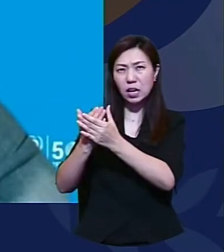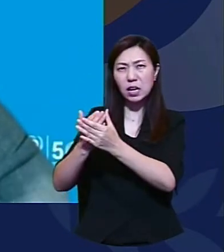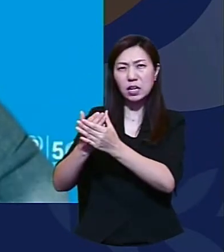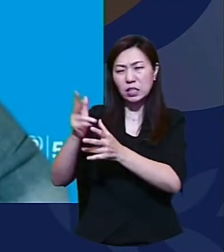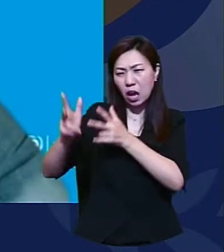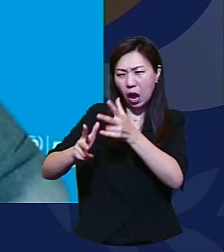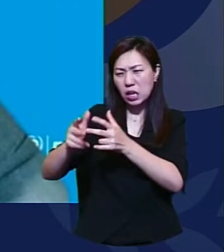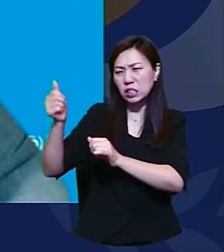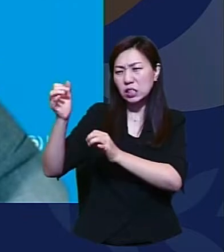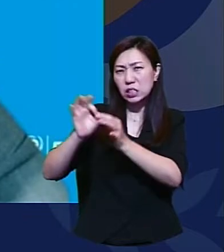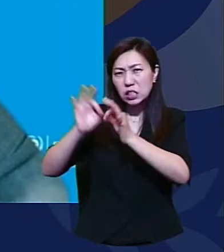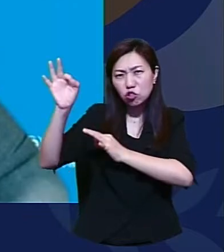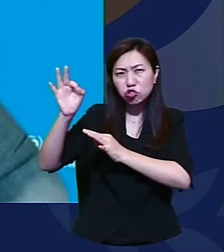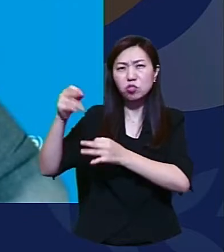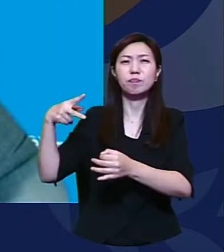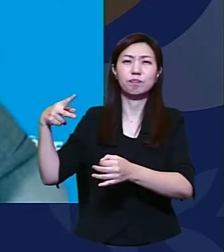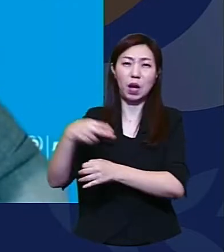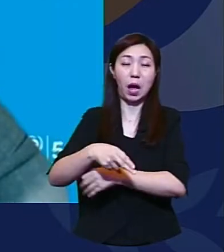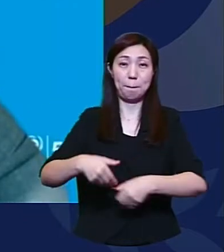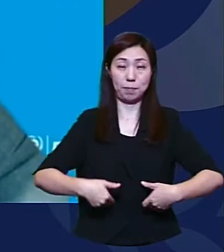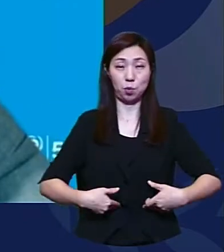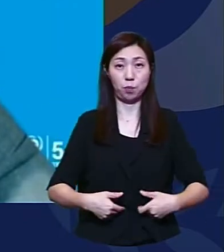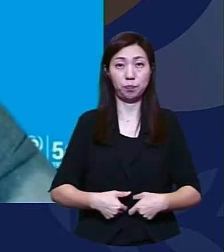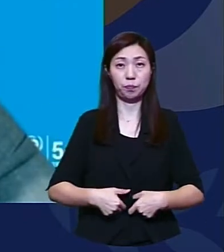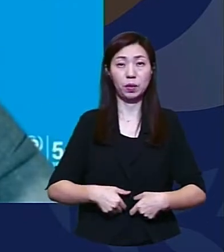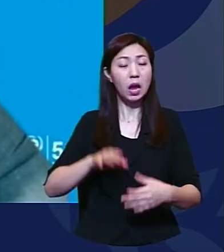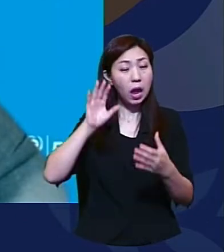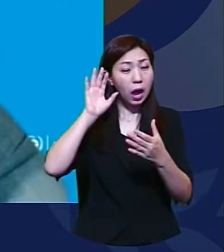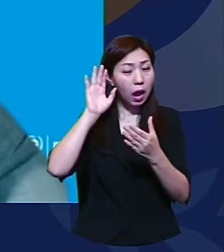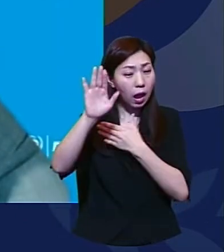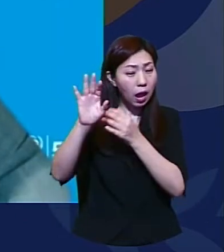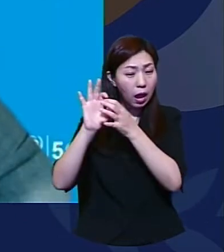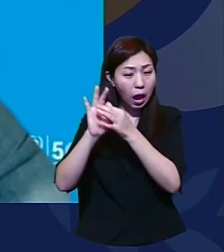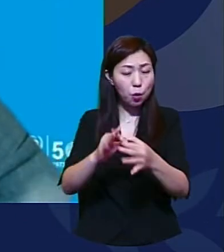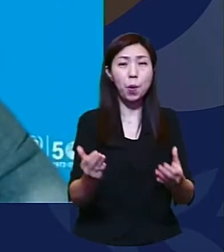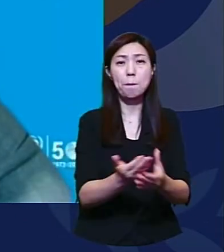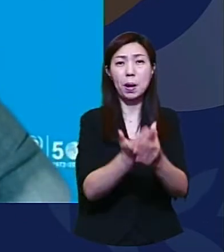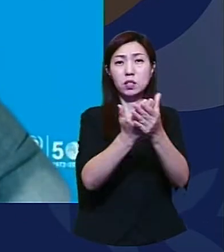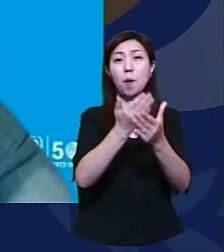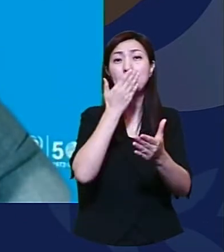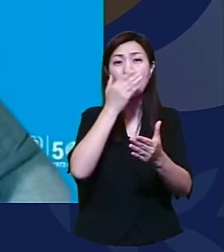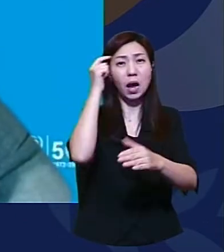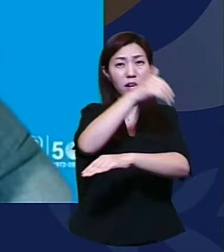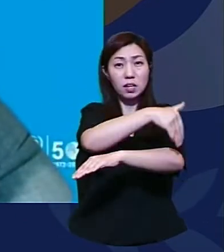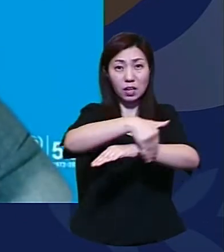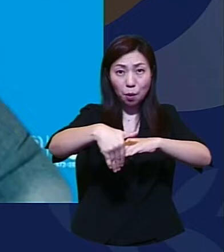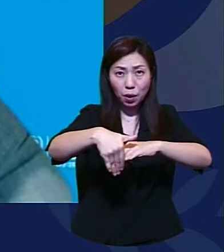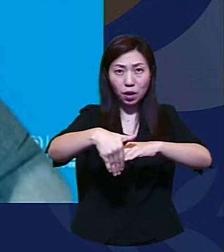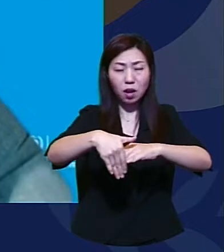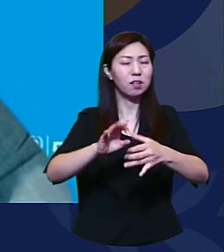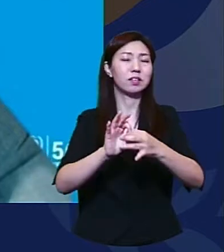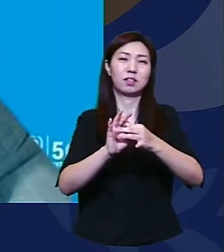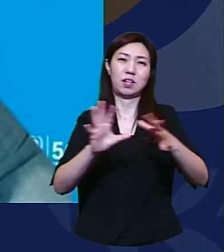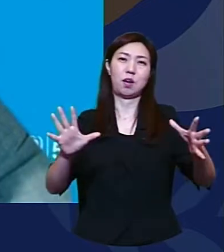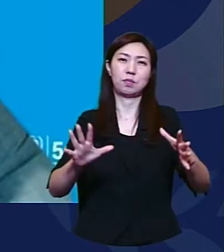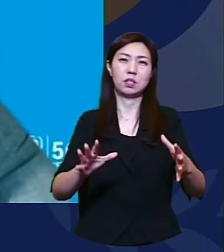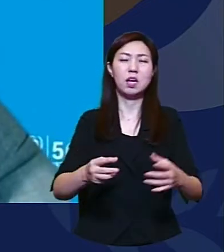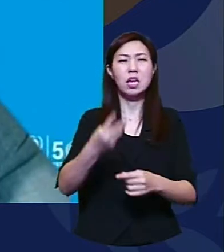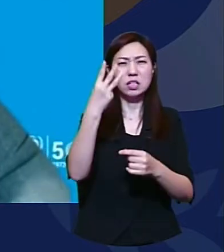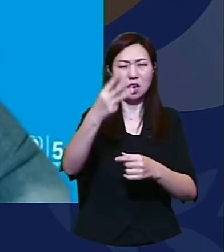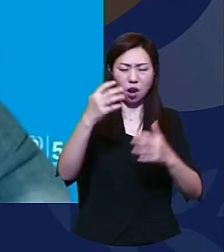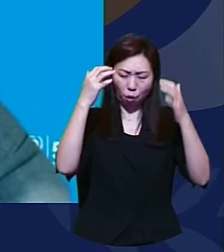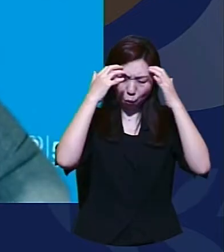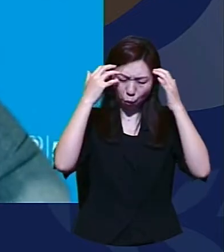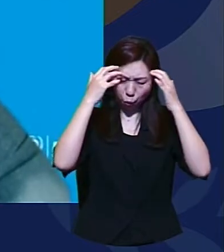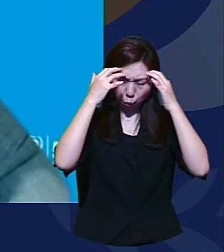the triple planetary crisis in ways that are putting urgently the Sustainable Development Goals out